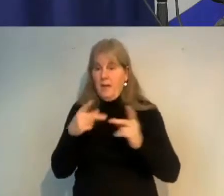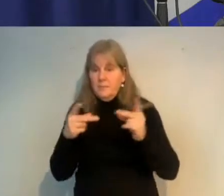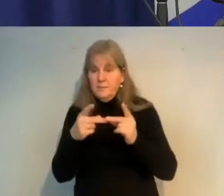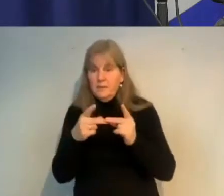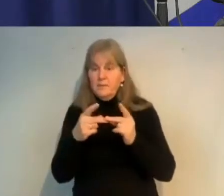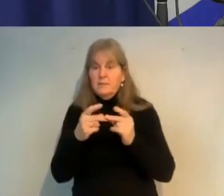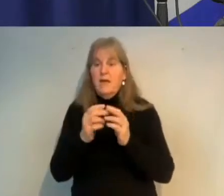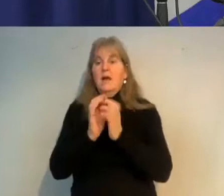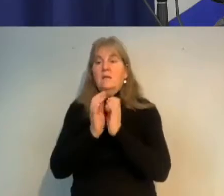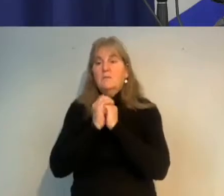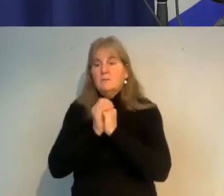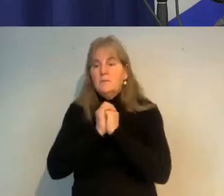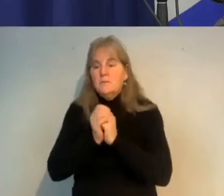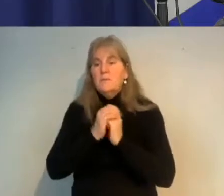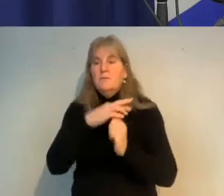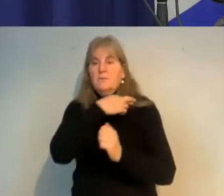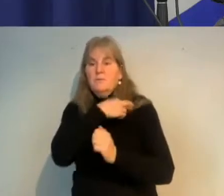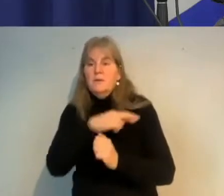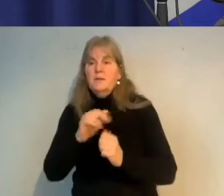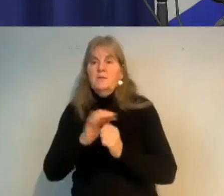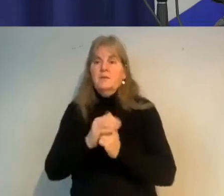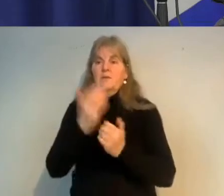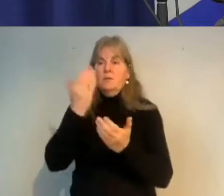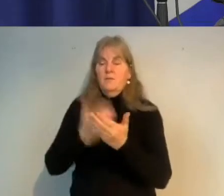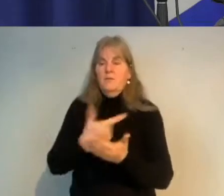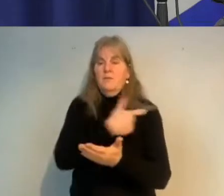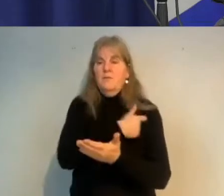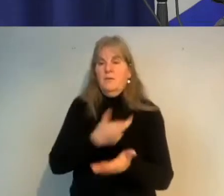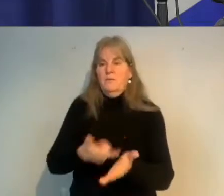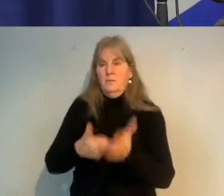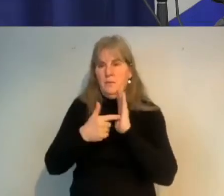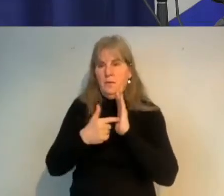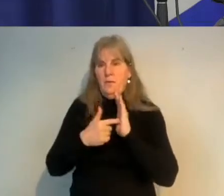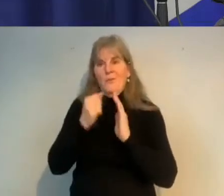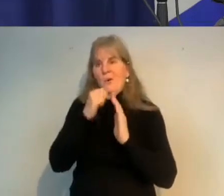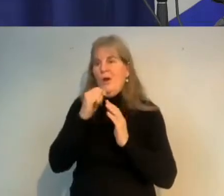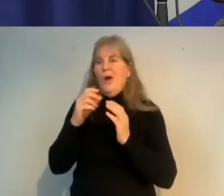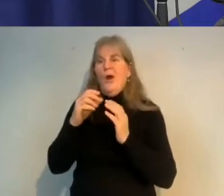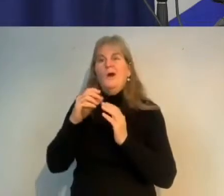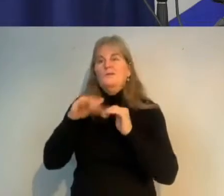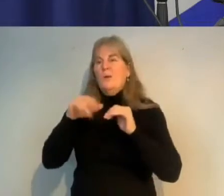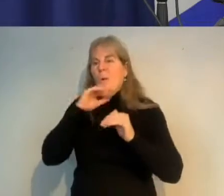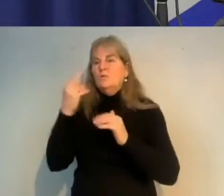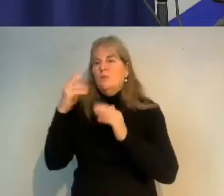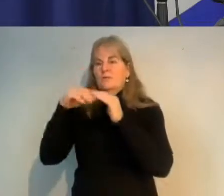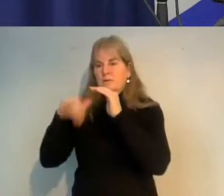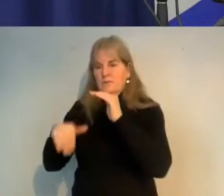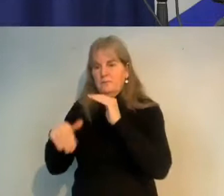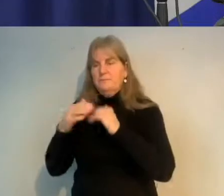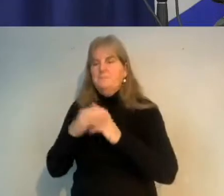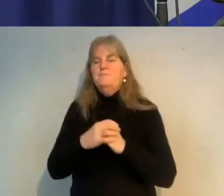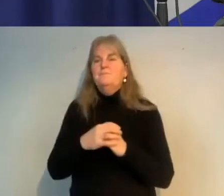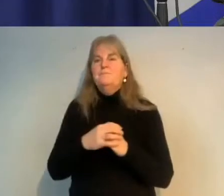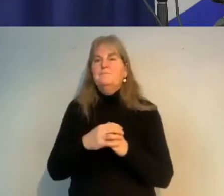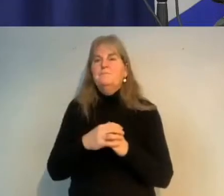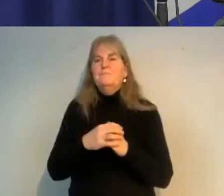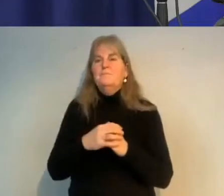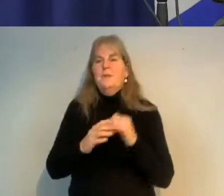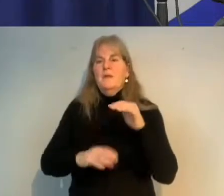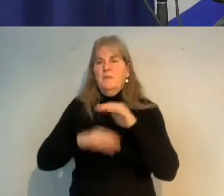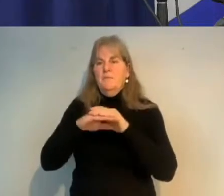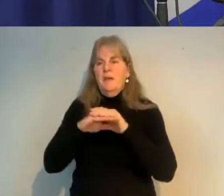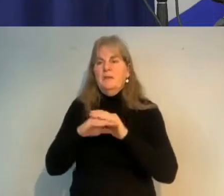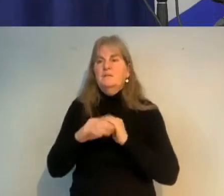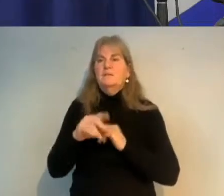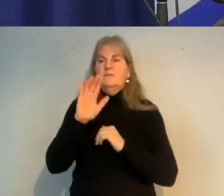services. Proof of vaccination is required, except for children under 12 years and 4 months. A maximum of 25